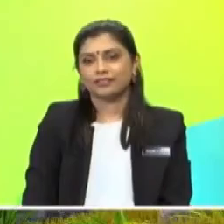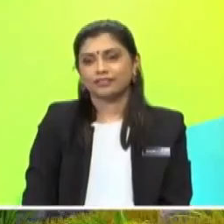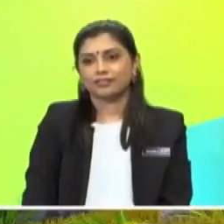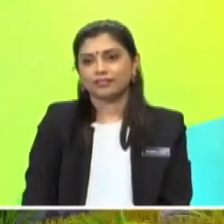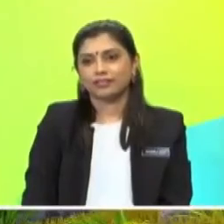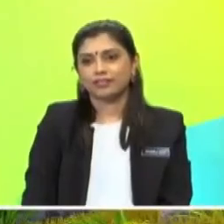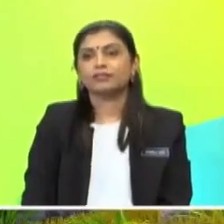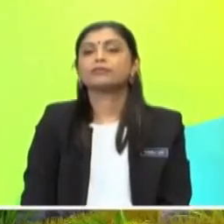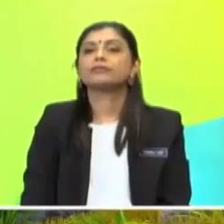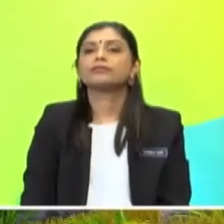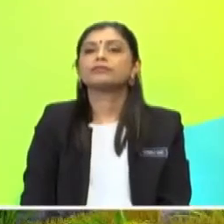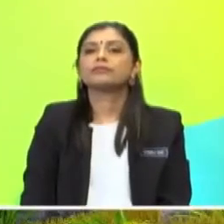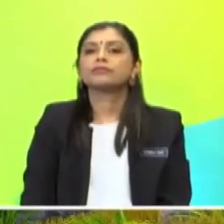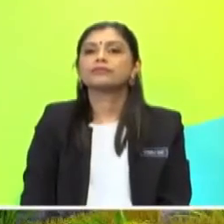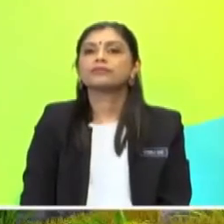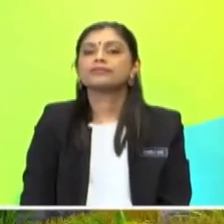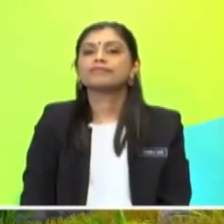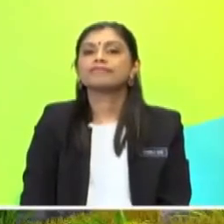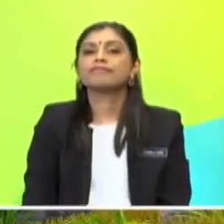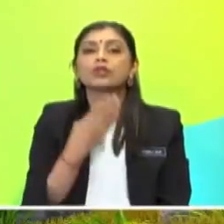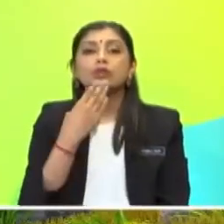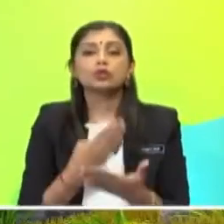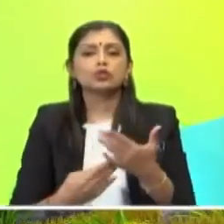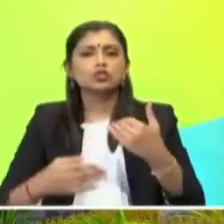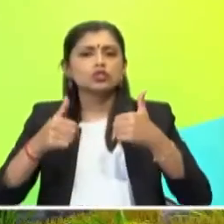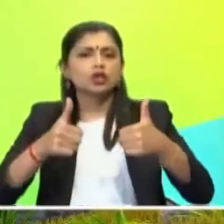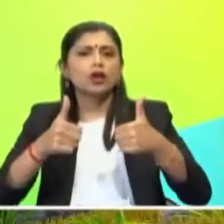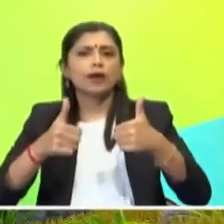two colors using your mind. Good job. So,